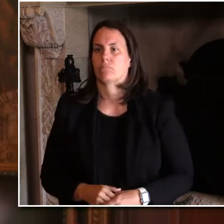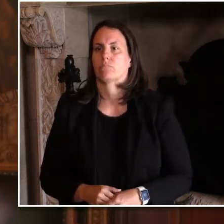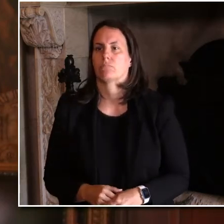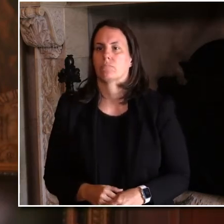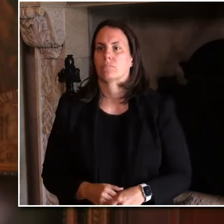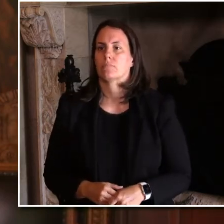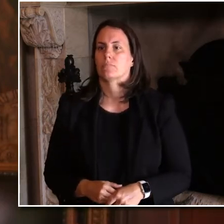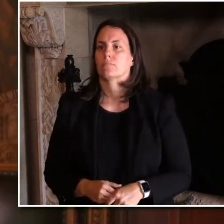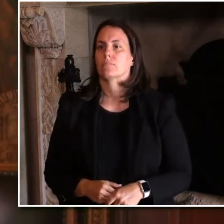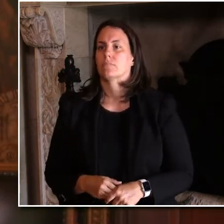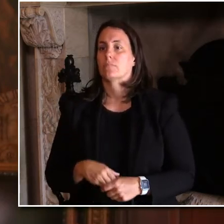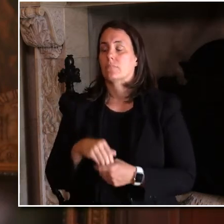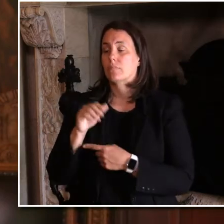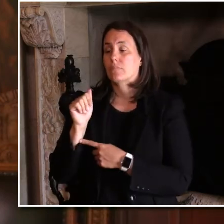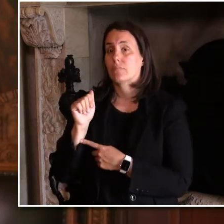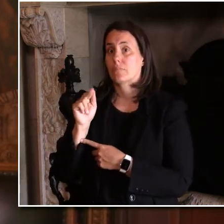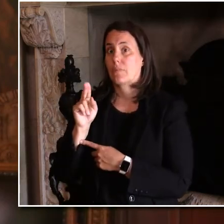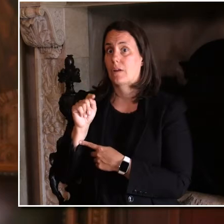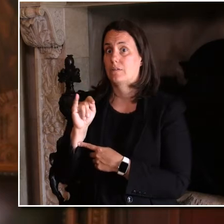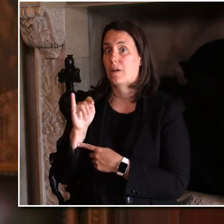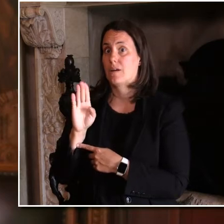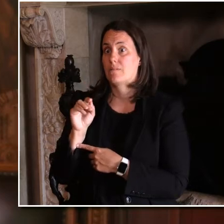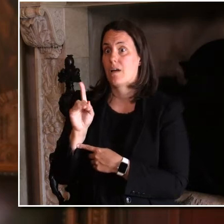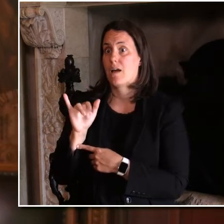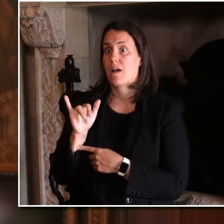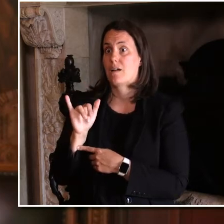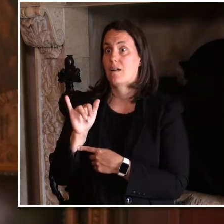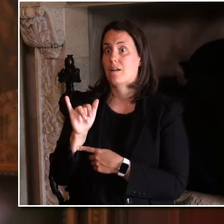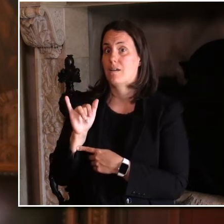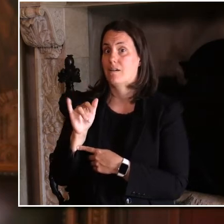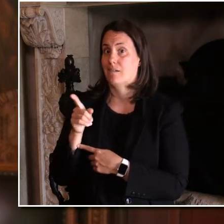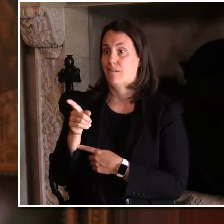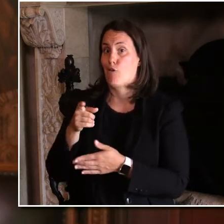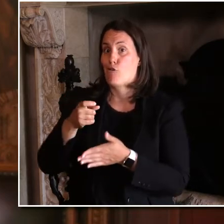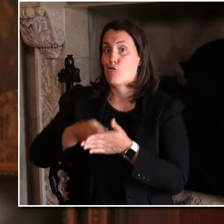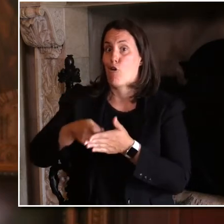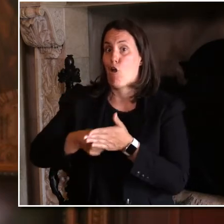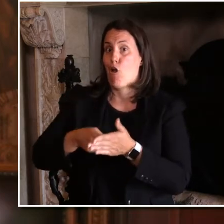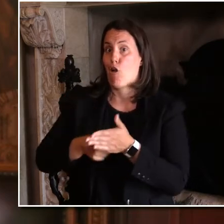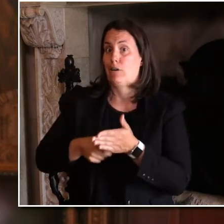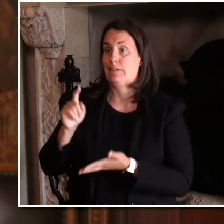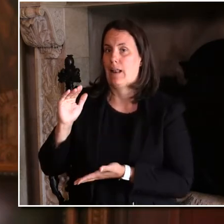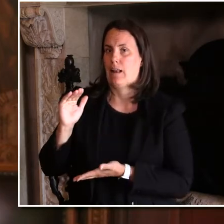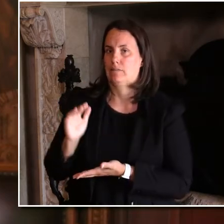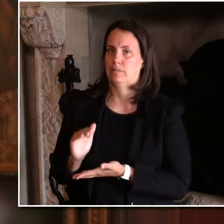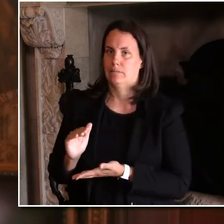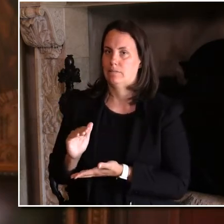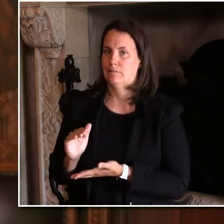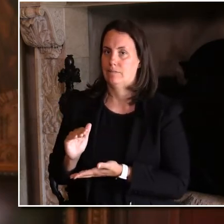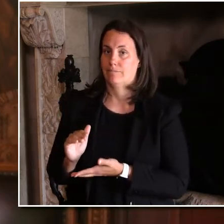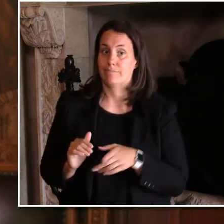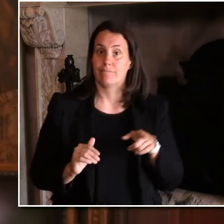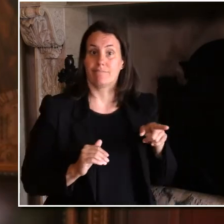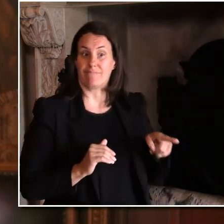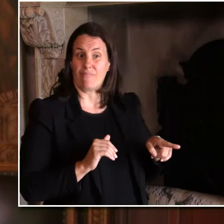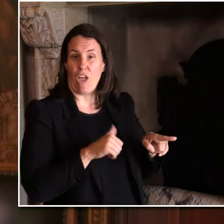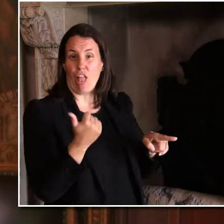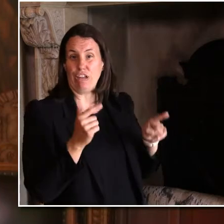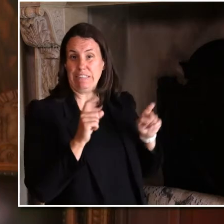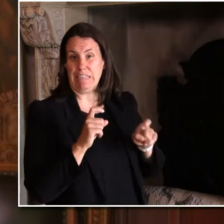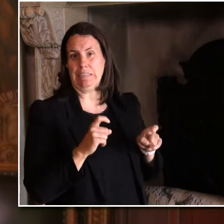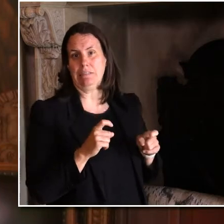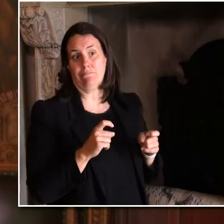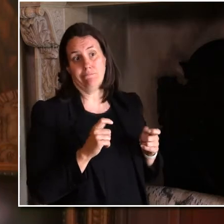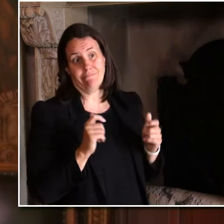I can't quote you the precise amount. I can happy to get back to you on that. The funding source for this project comes